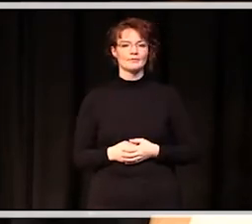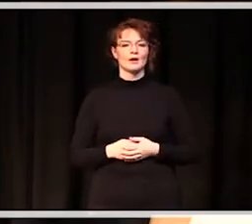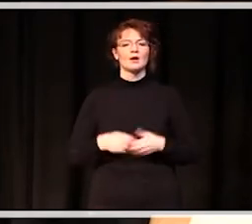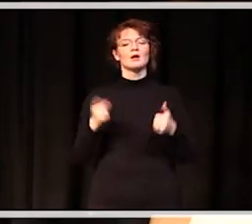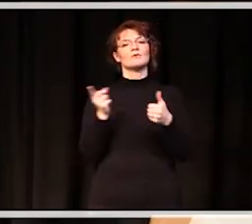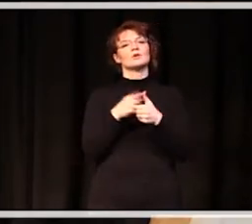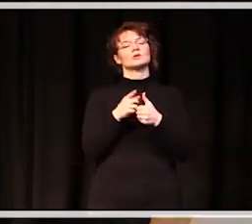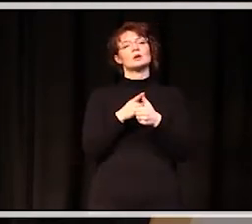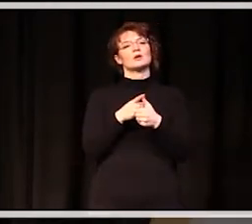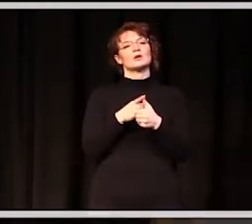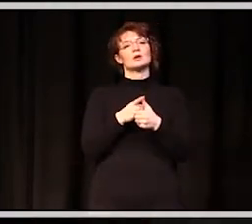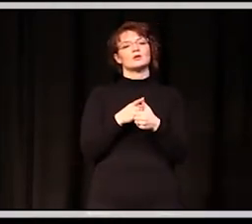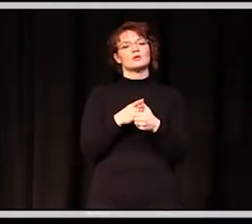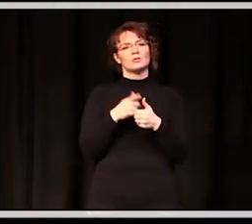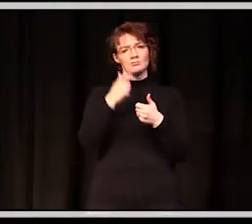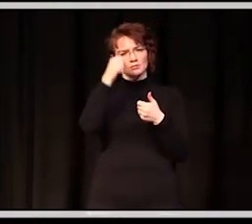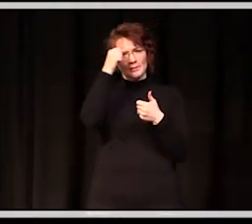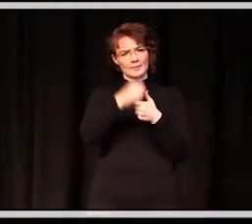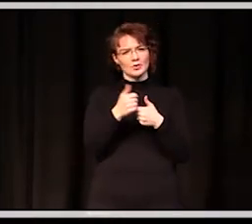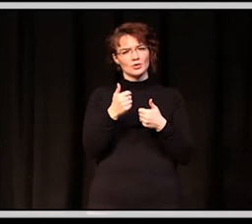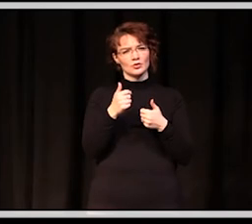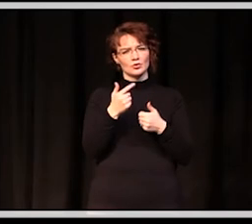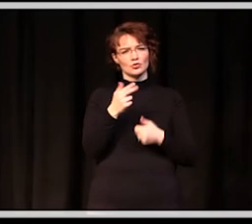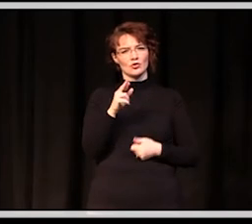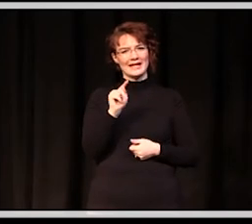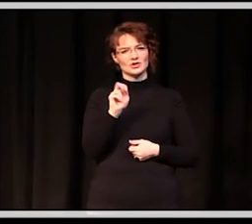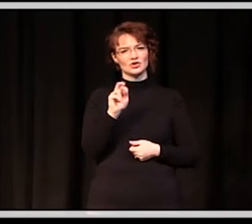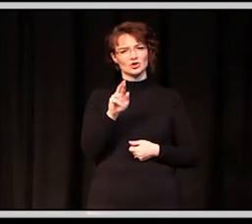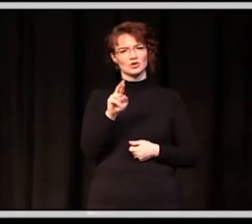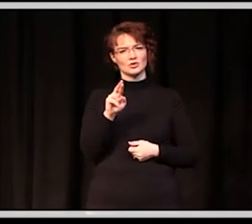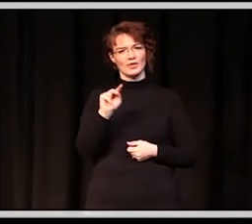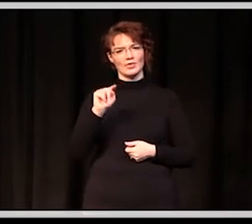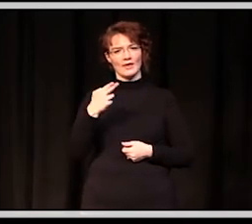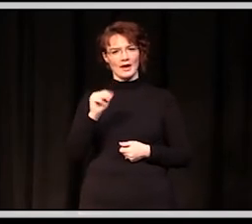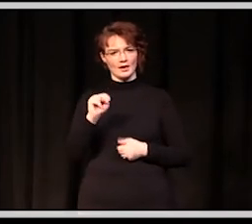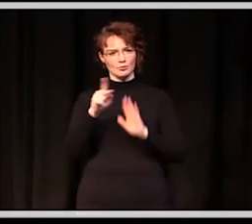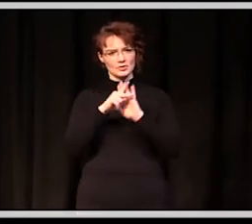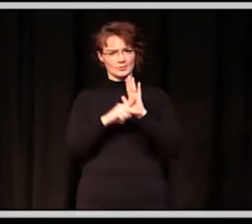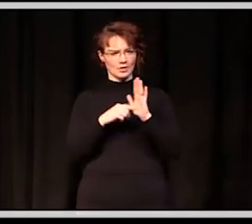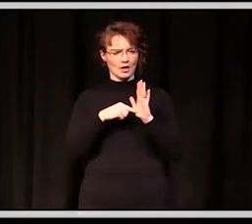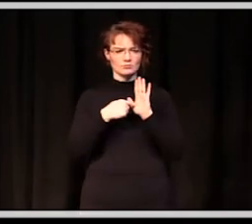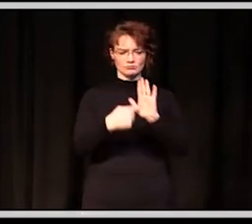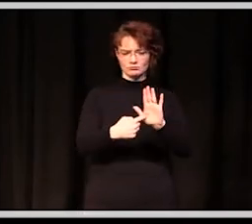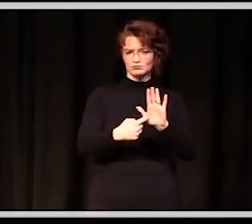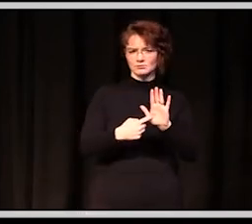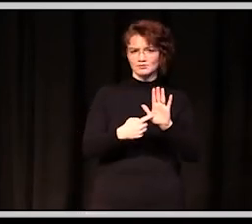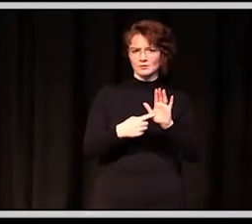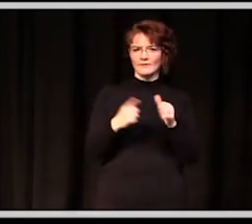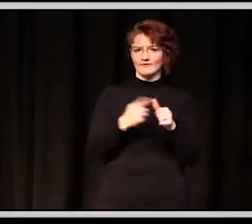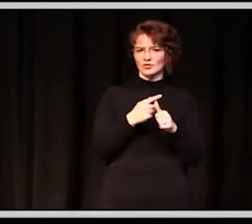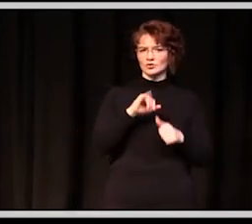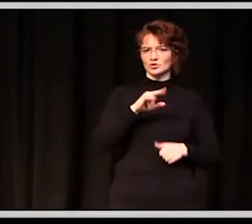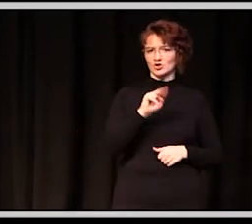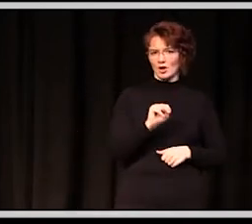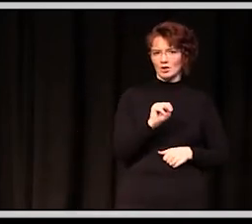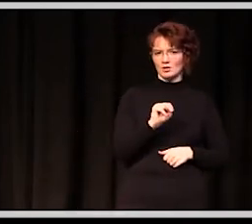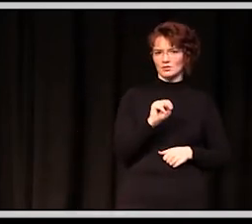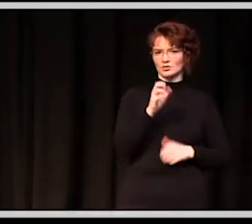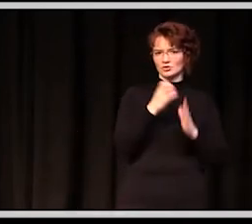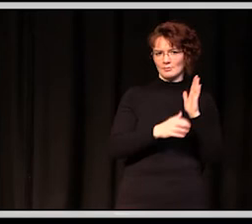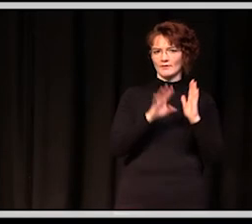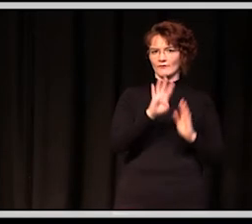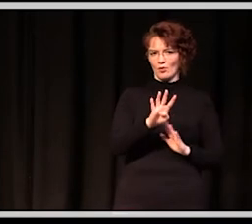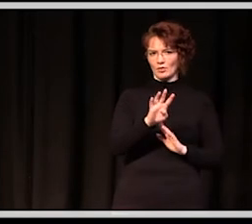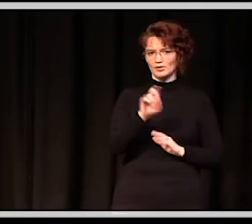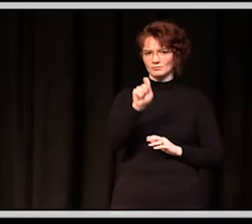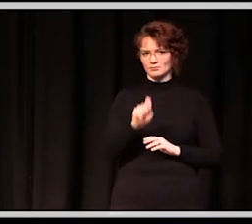this. Remember the greater than principle. The greater than. Let me explain this. This comes from 1 John chapter 4, verses